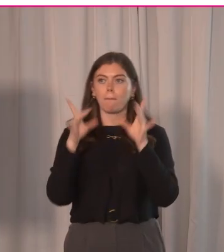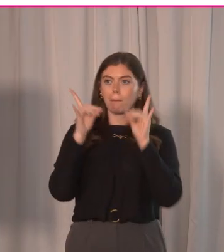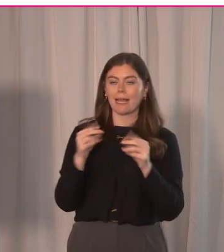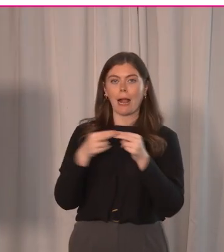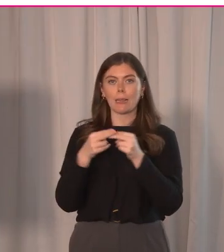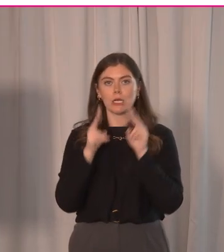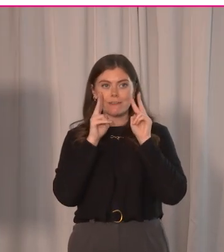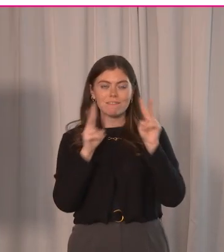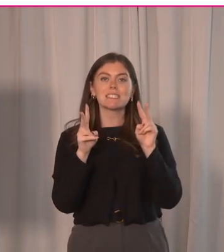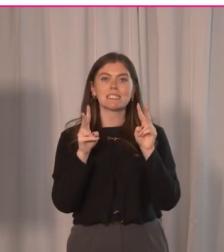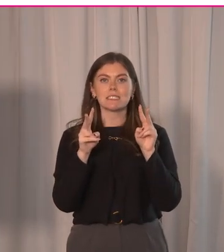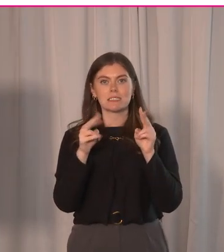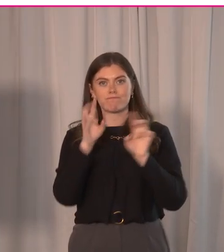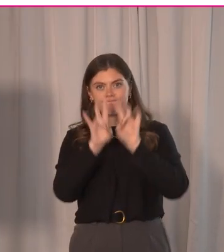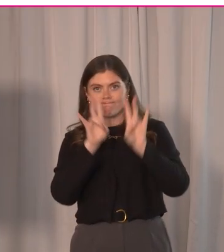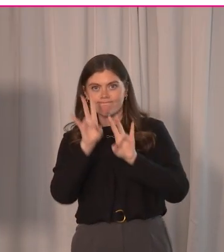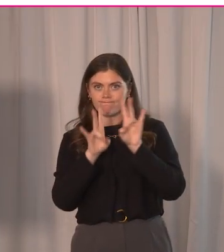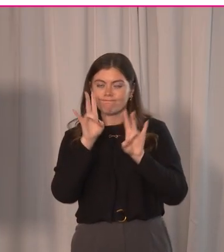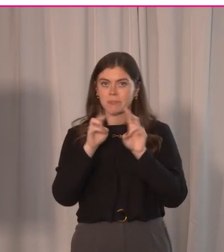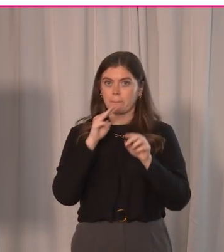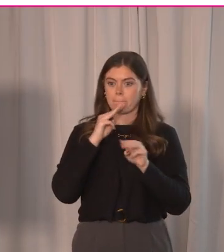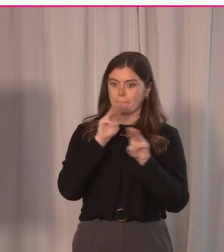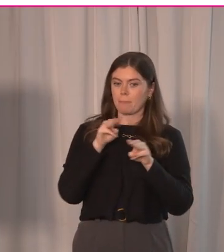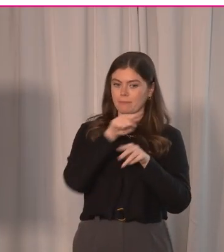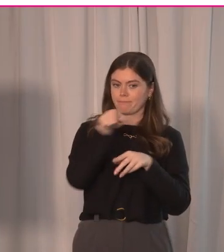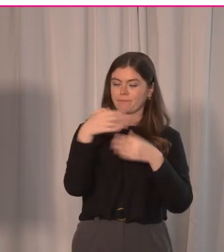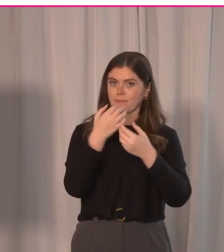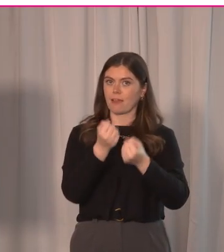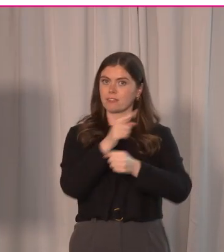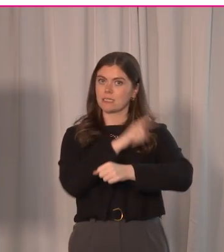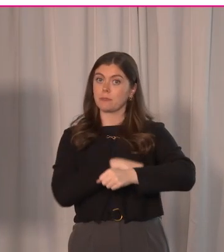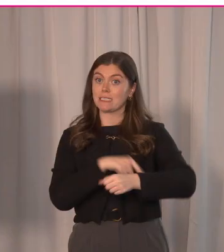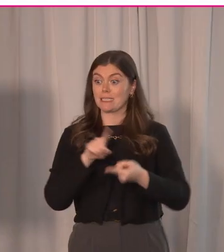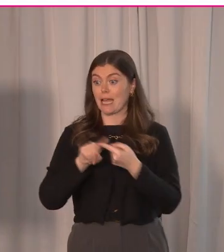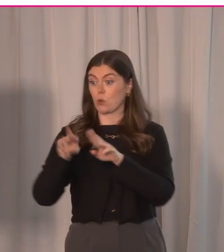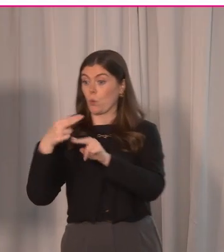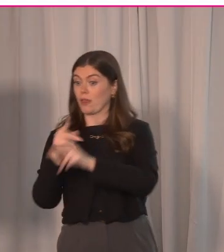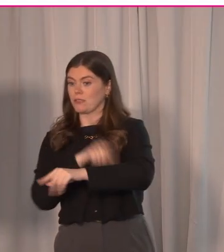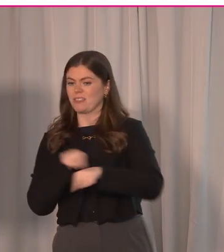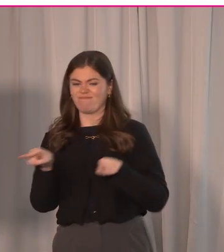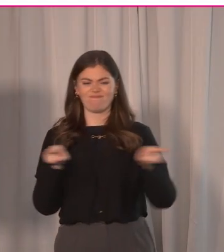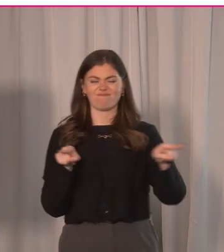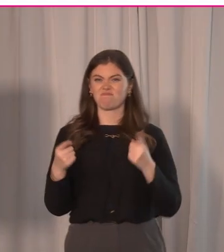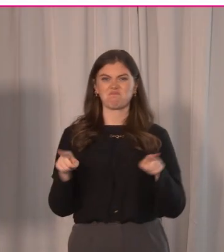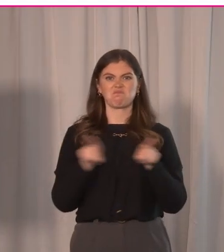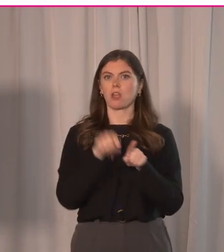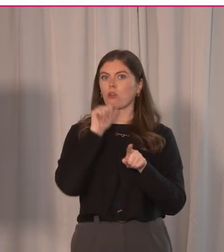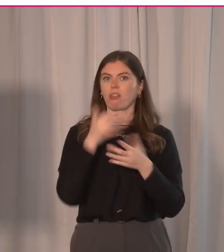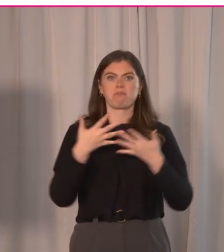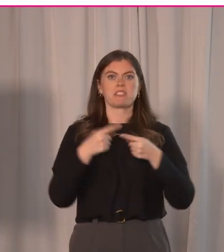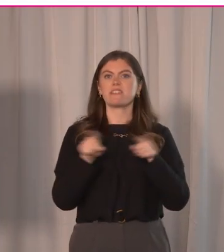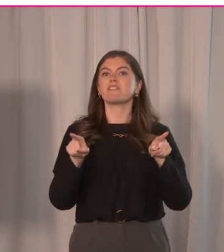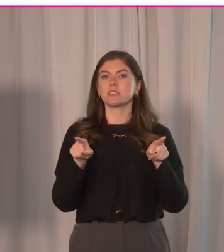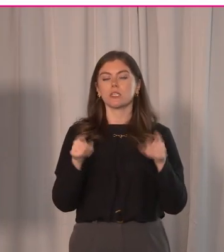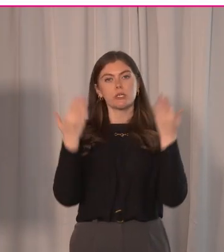and that's where people with disabilities and the women without disabilities, that there weren't any real differences. So that kind of says